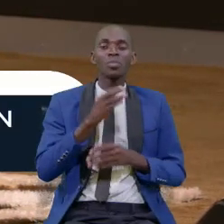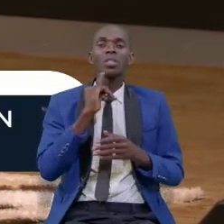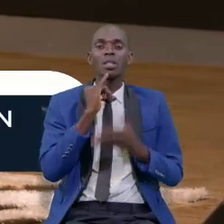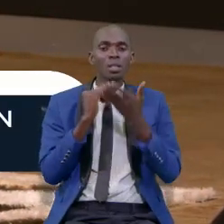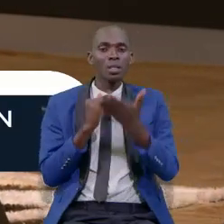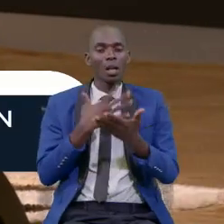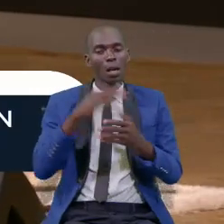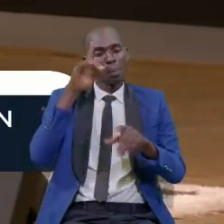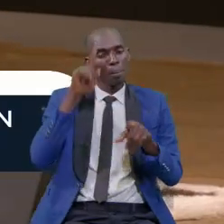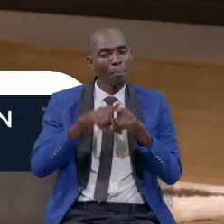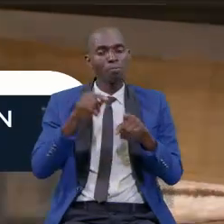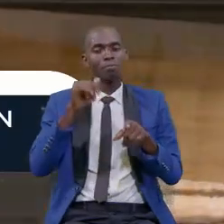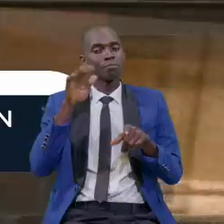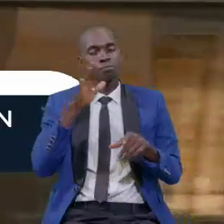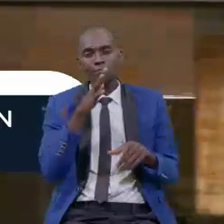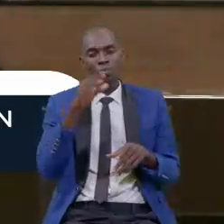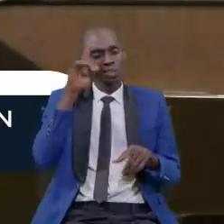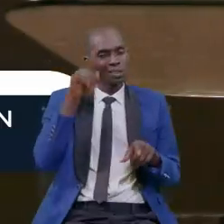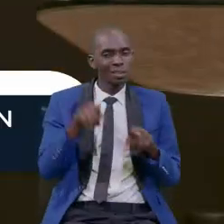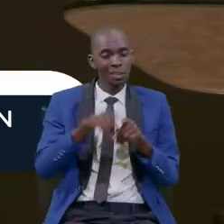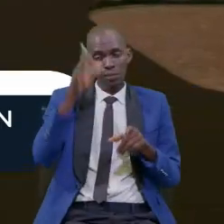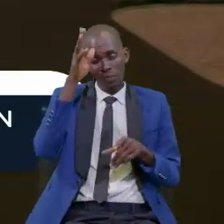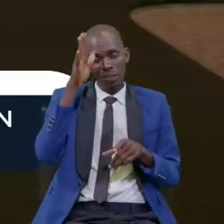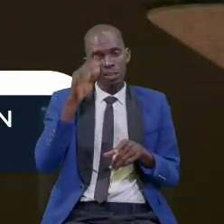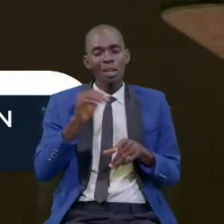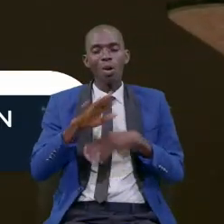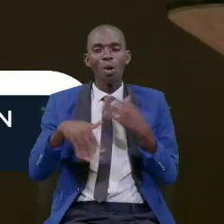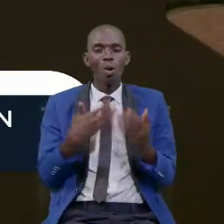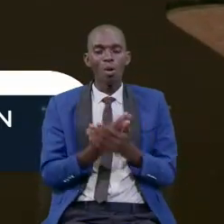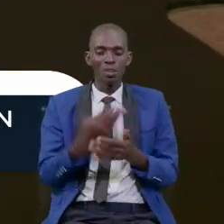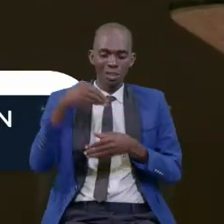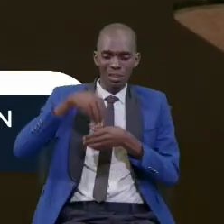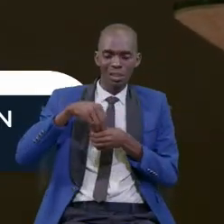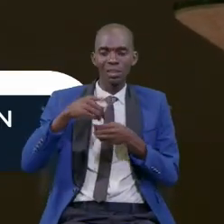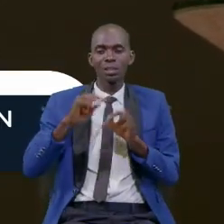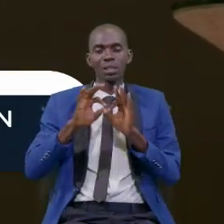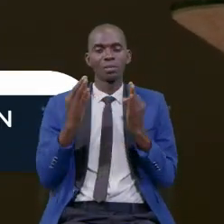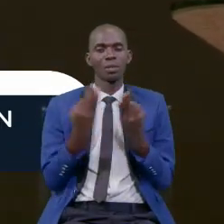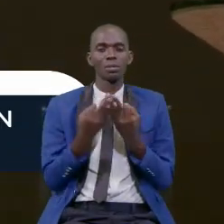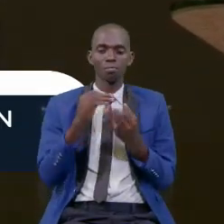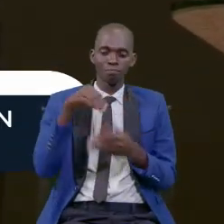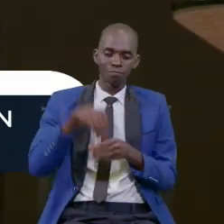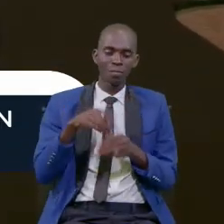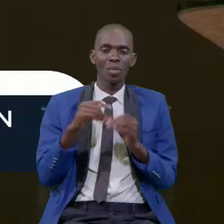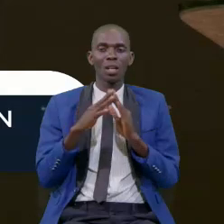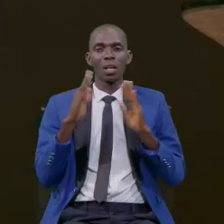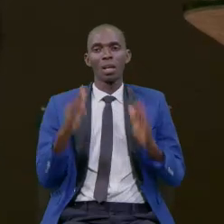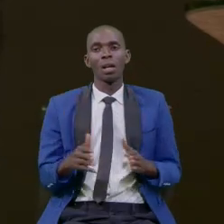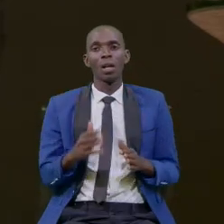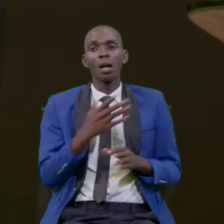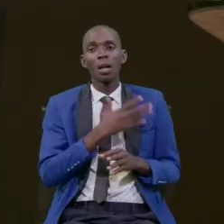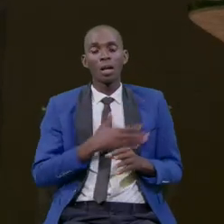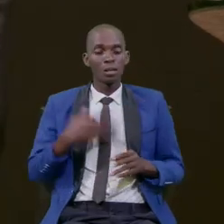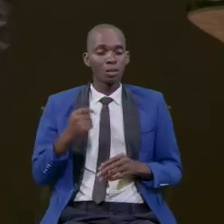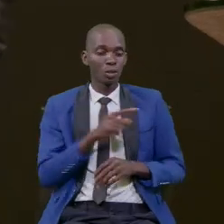the sisters, all they had, they were all inside. The Lord, after saving us, brings us into